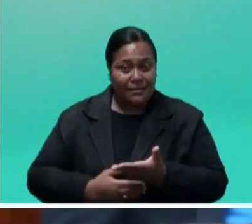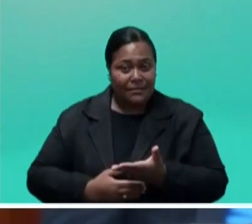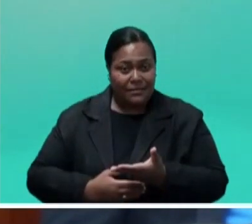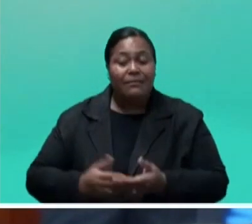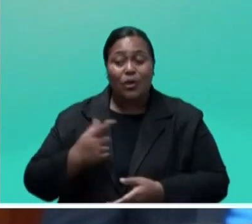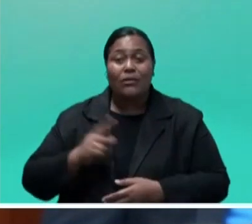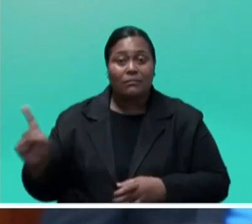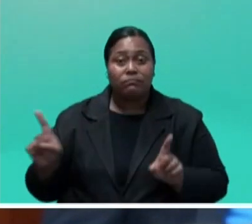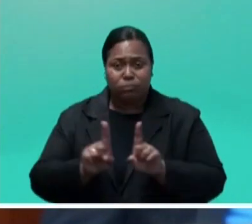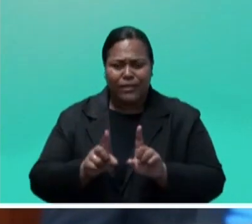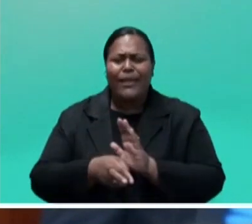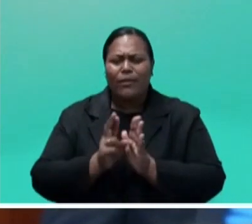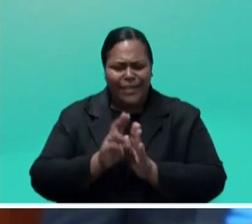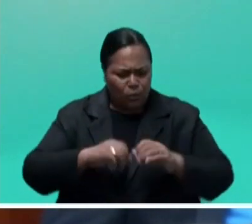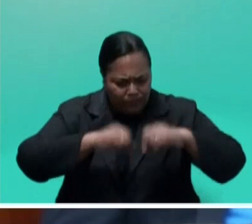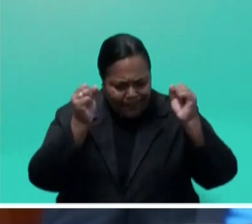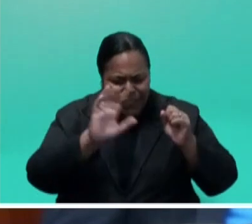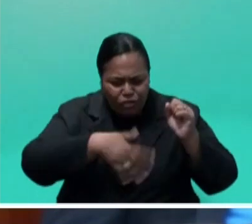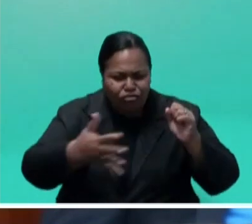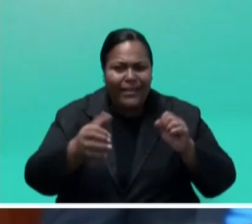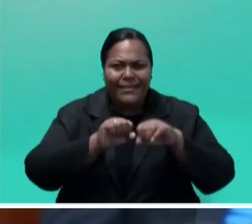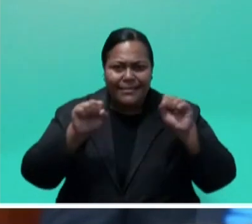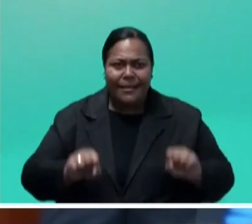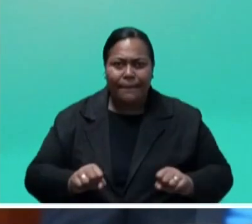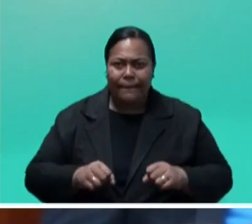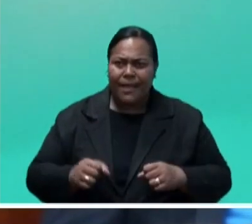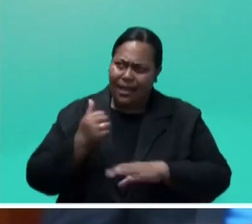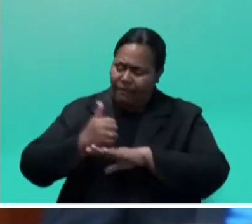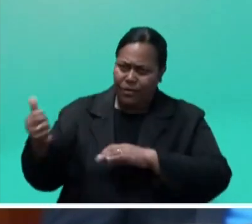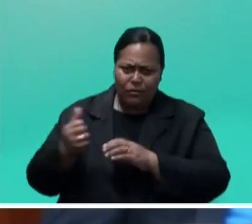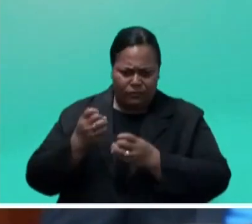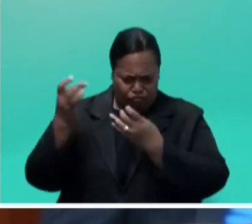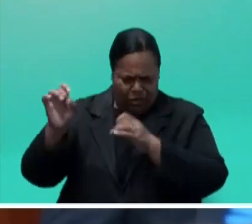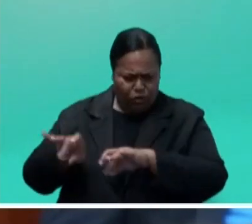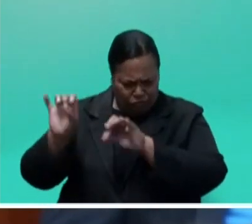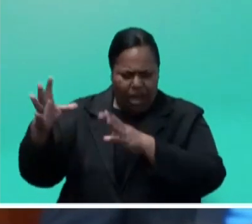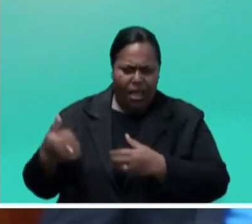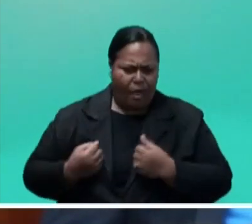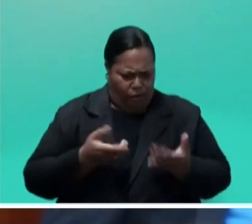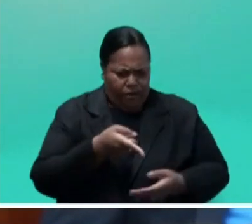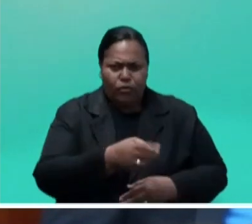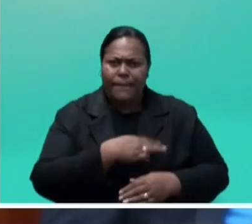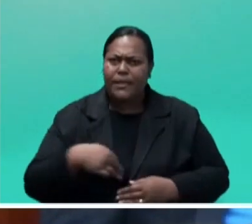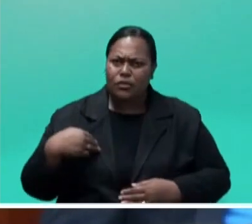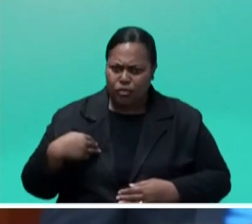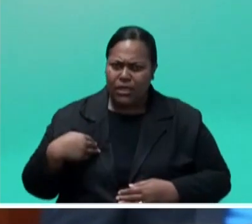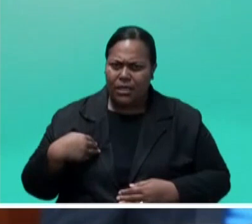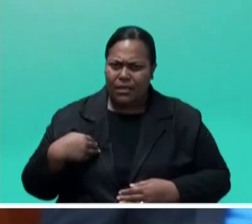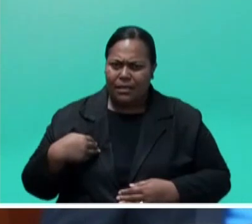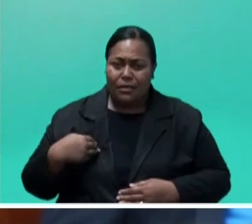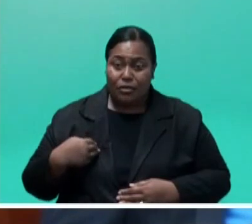that reviewed the system. The Government of Australia would offer to the ministry. So we've taken that funds with our